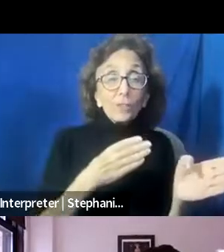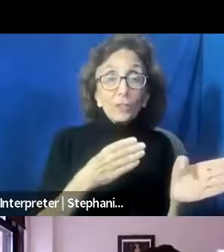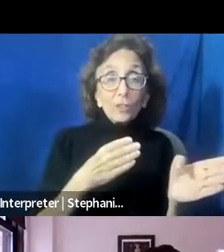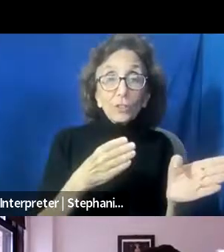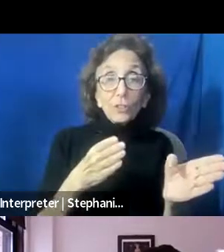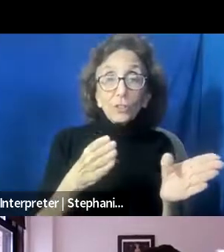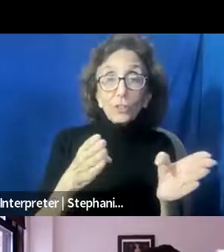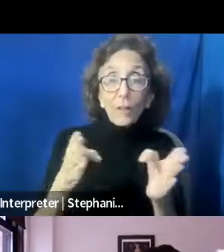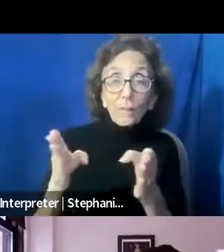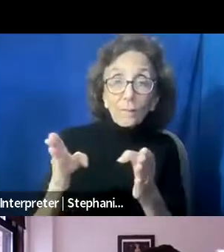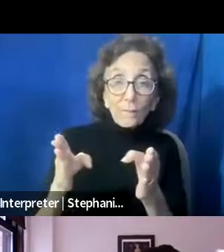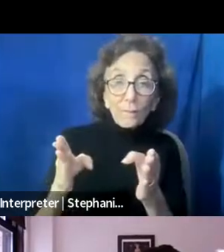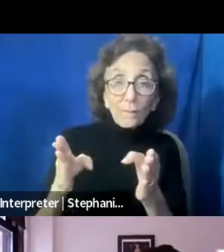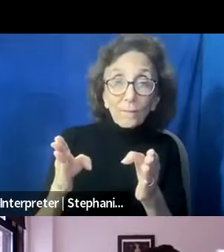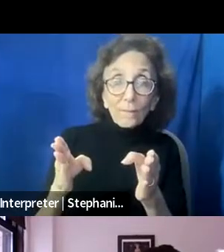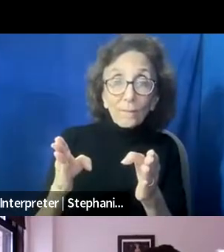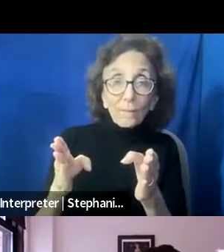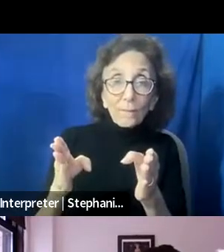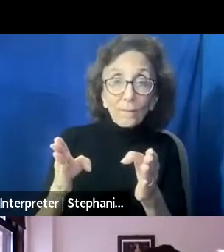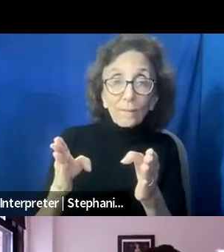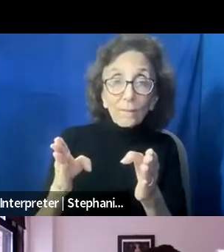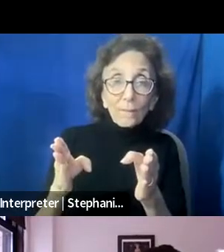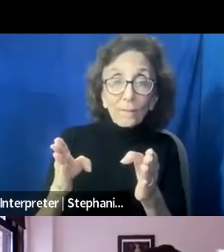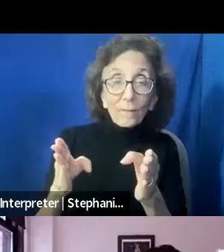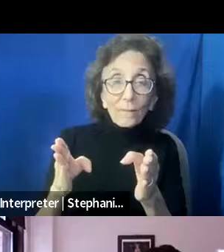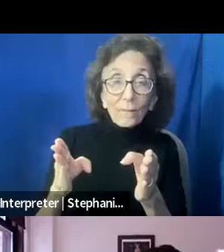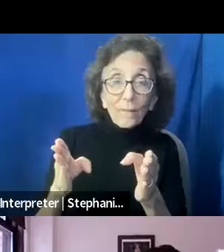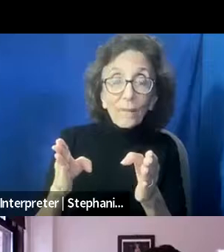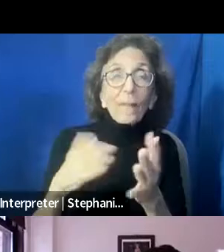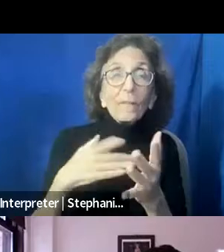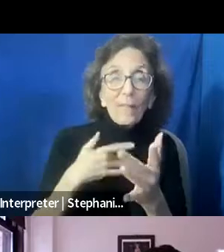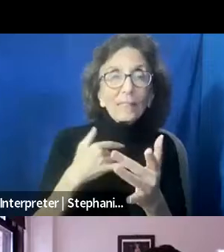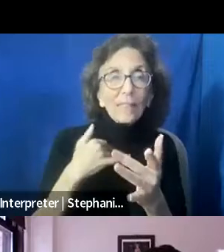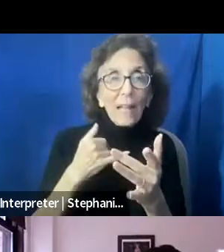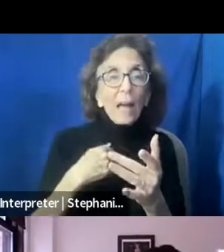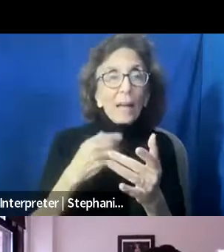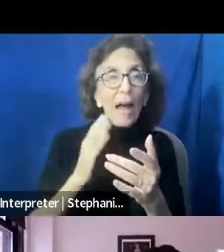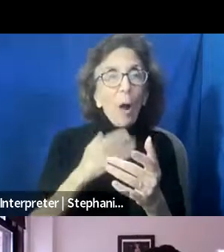certainly makes us feel we are more fully fulfilling our mission.